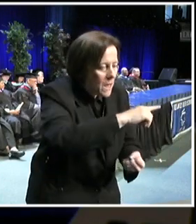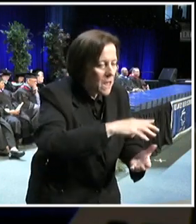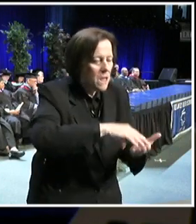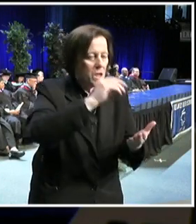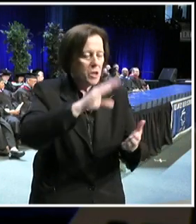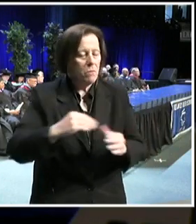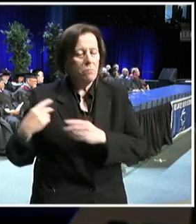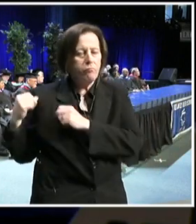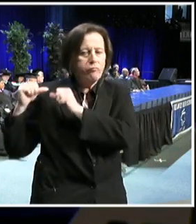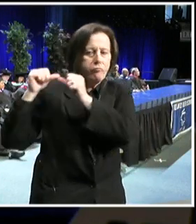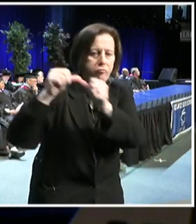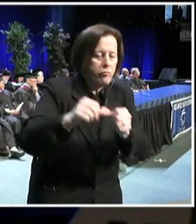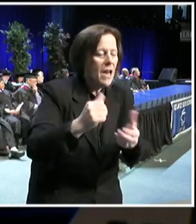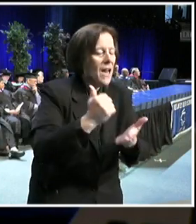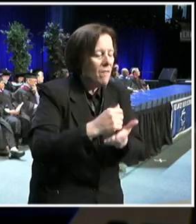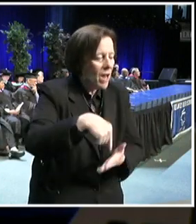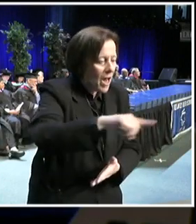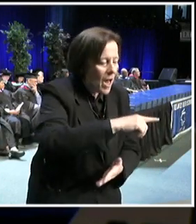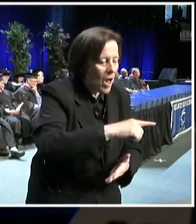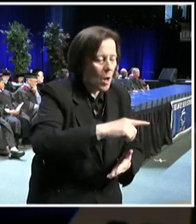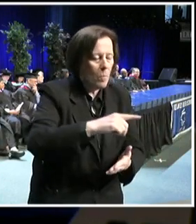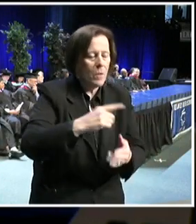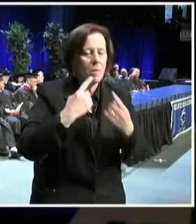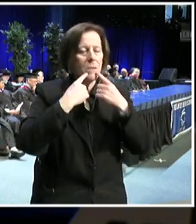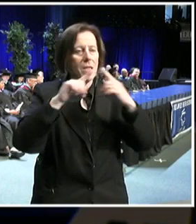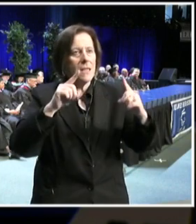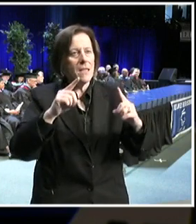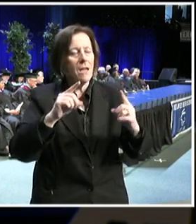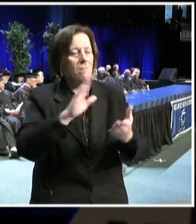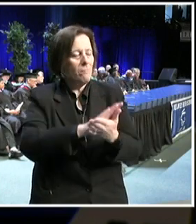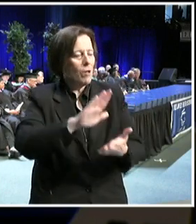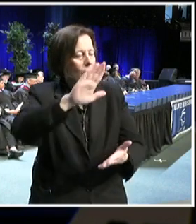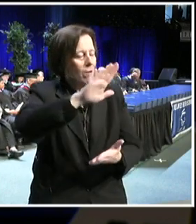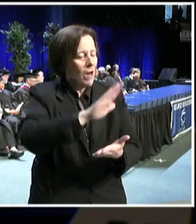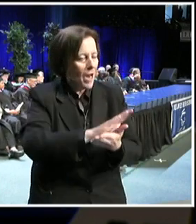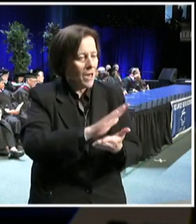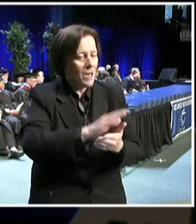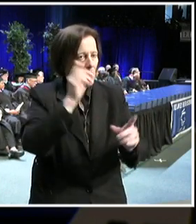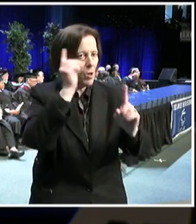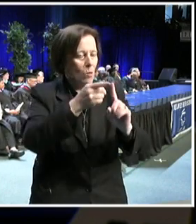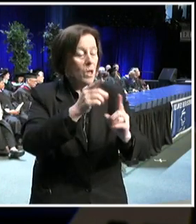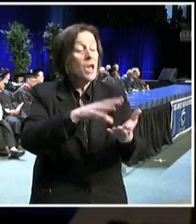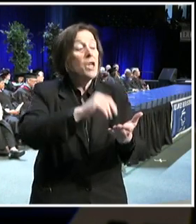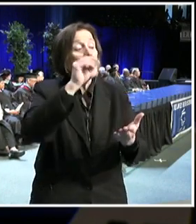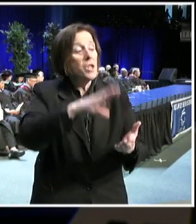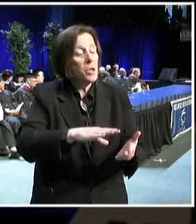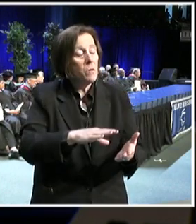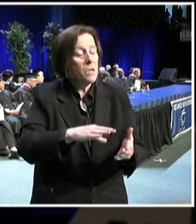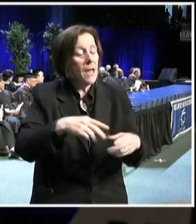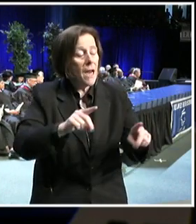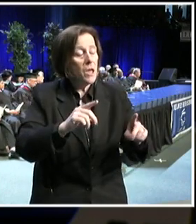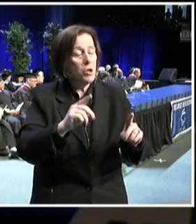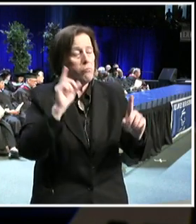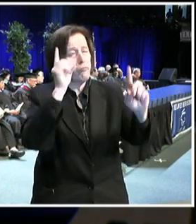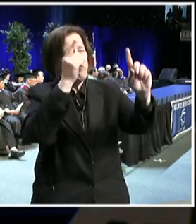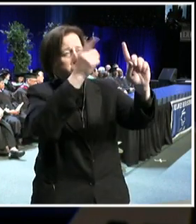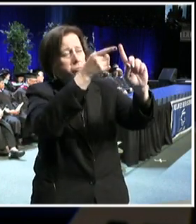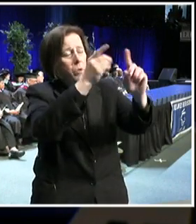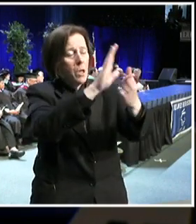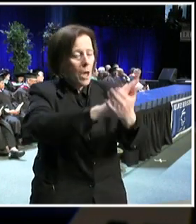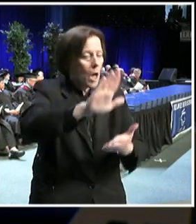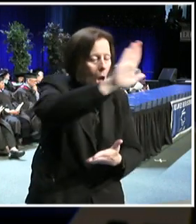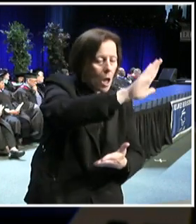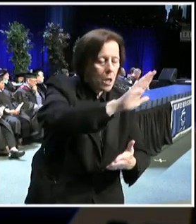way have helped them reach their academic goals. Students, as you pursue your goals, whether it's college,